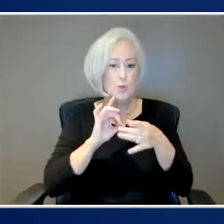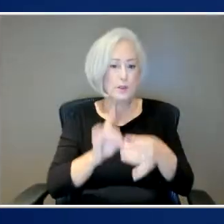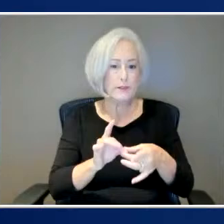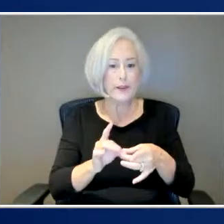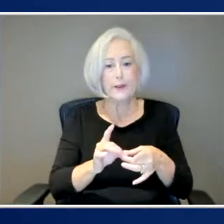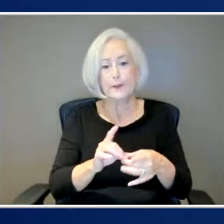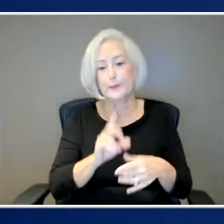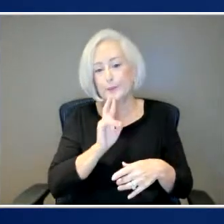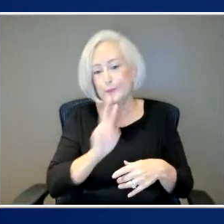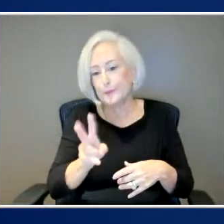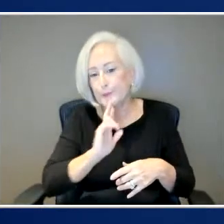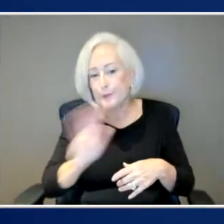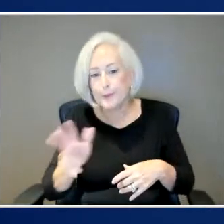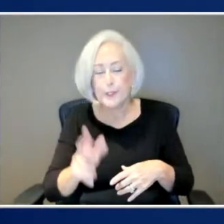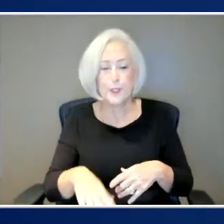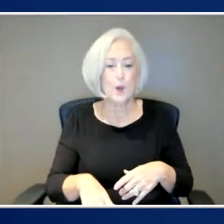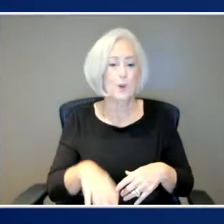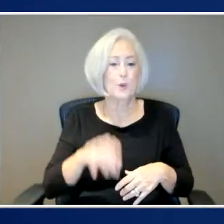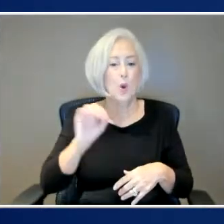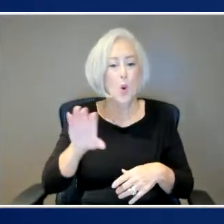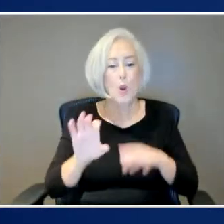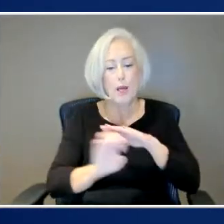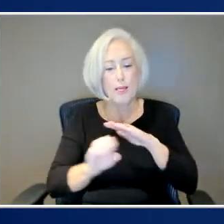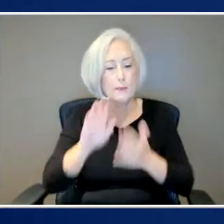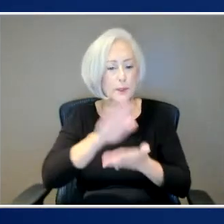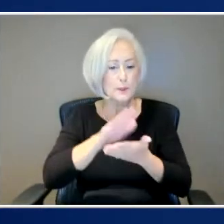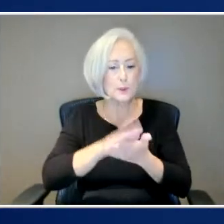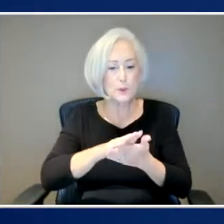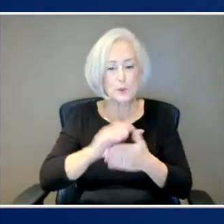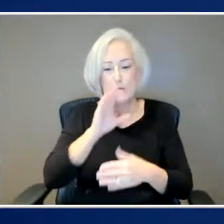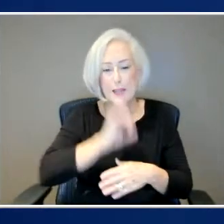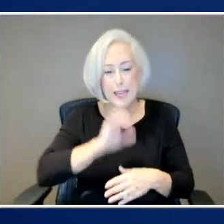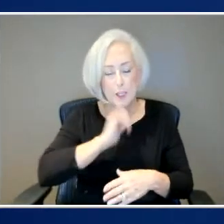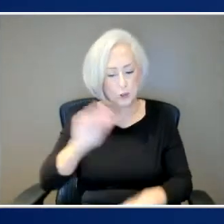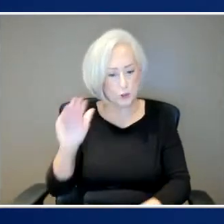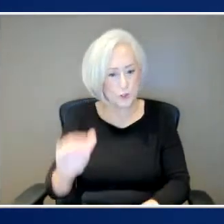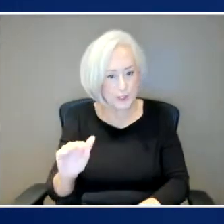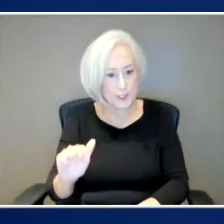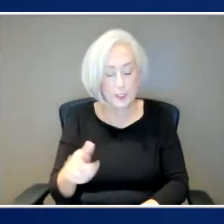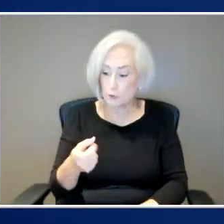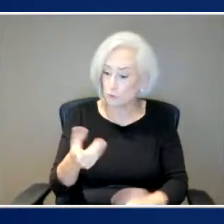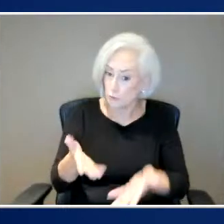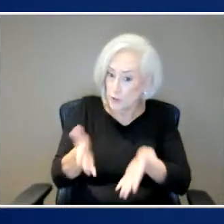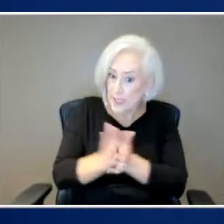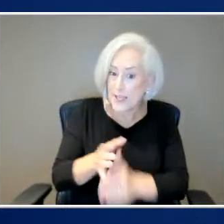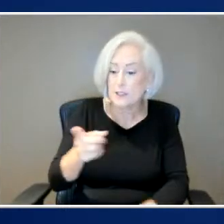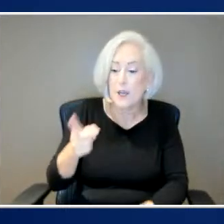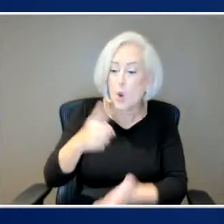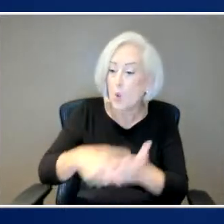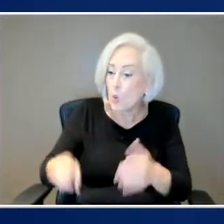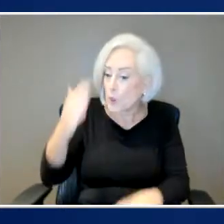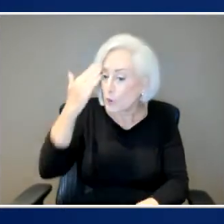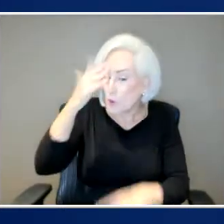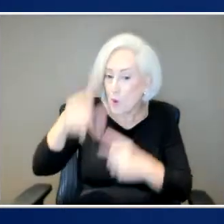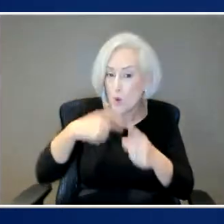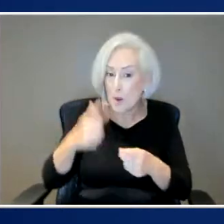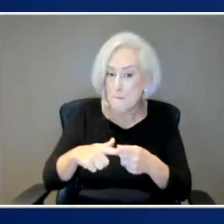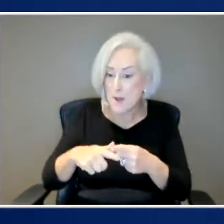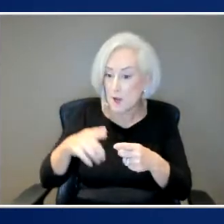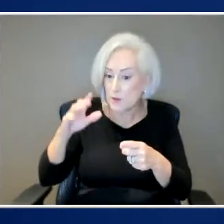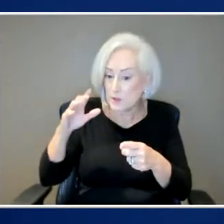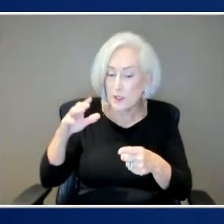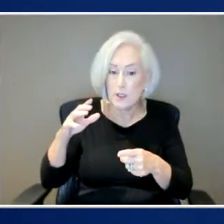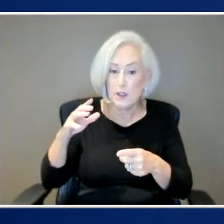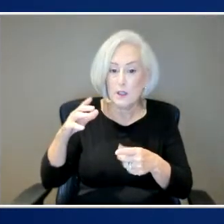Let your kids kind of lead the conversation. Ask, what do they know about the candidates? What do they know about government and what's actually going on